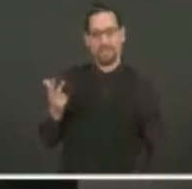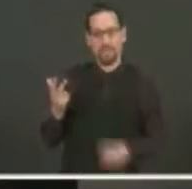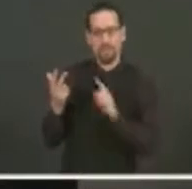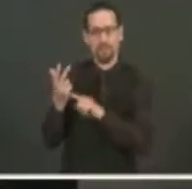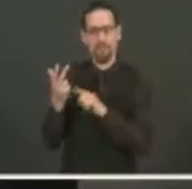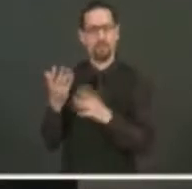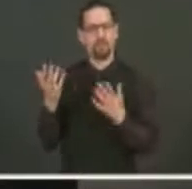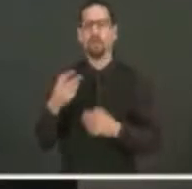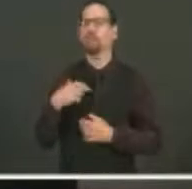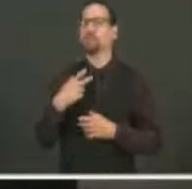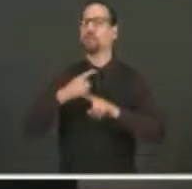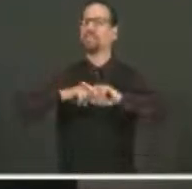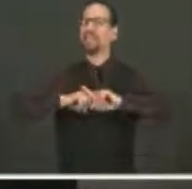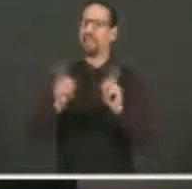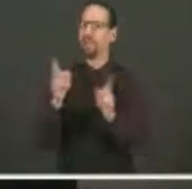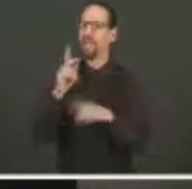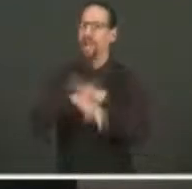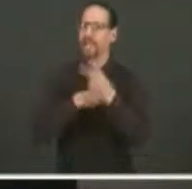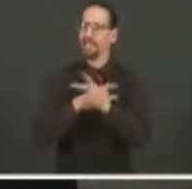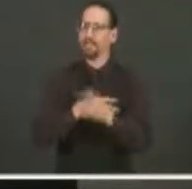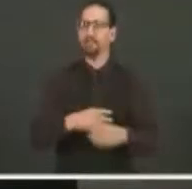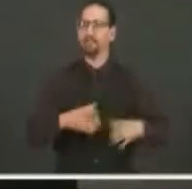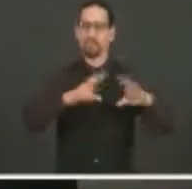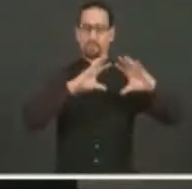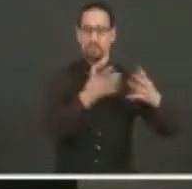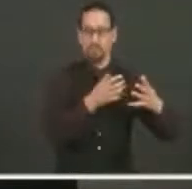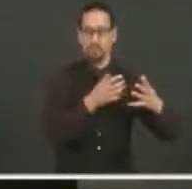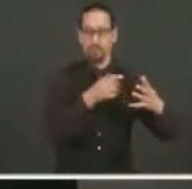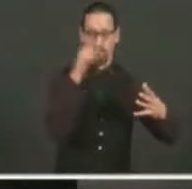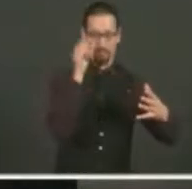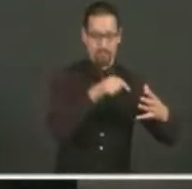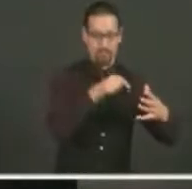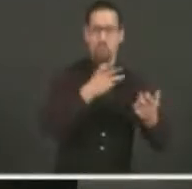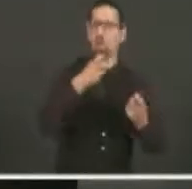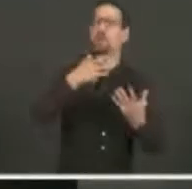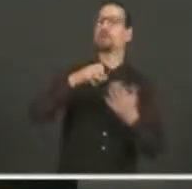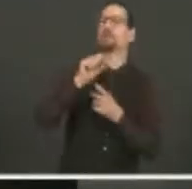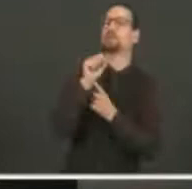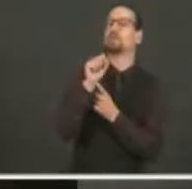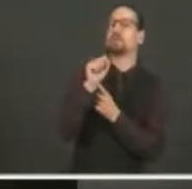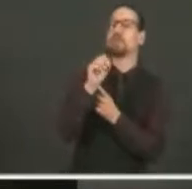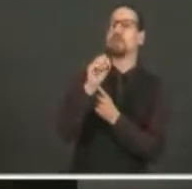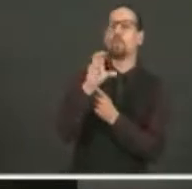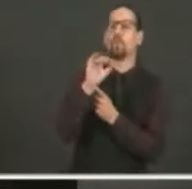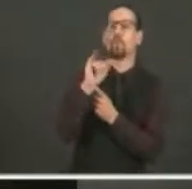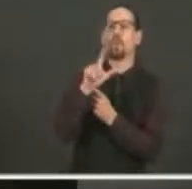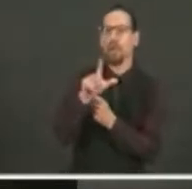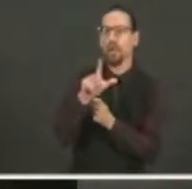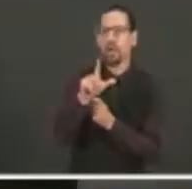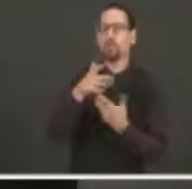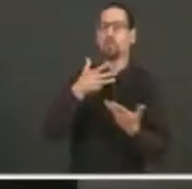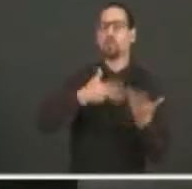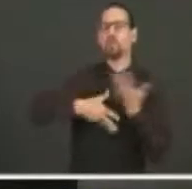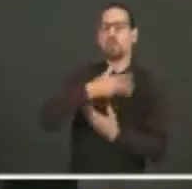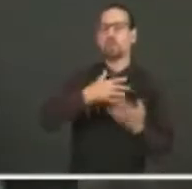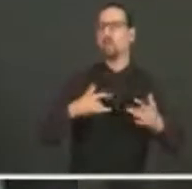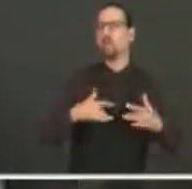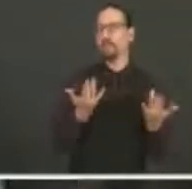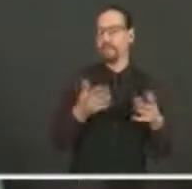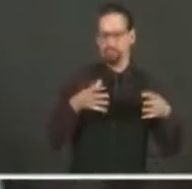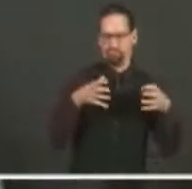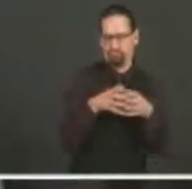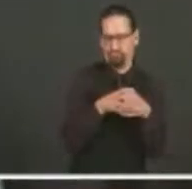gatherings and what we're calling places of public interaction. So a social